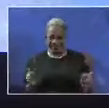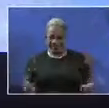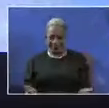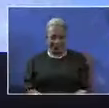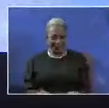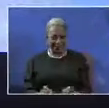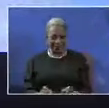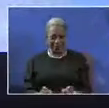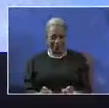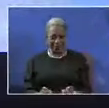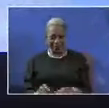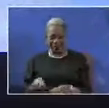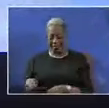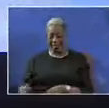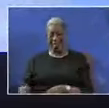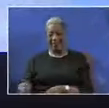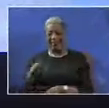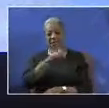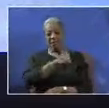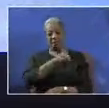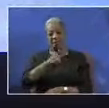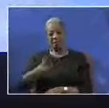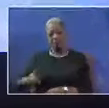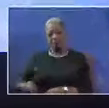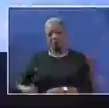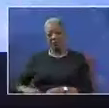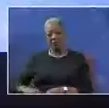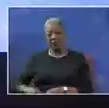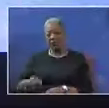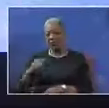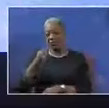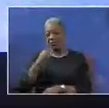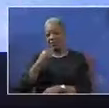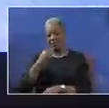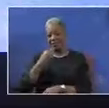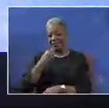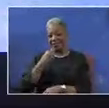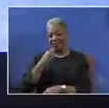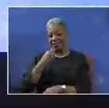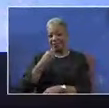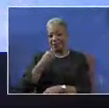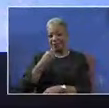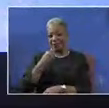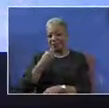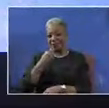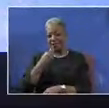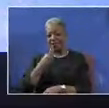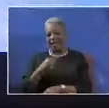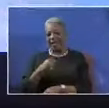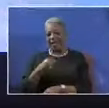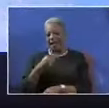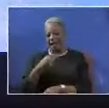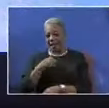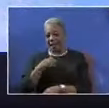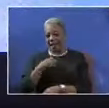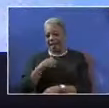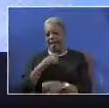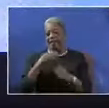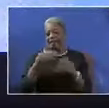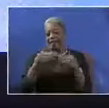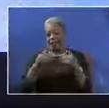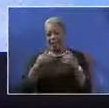verse 13, this is what he said after confronted by Nathan the prophet. Then David said to Nathan, I